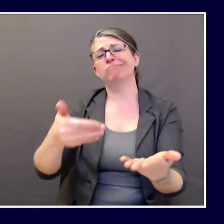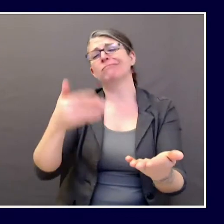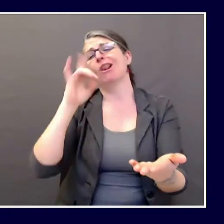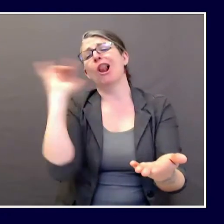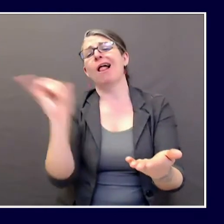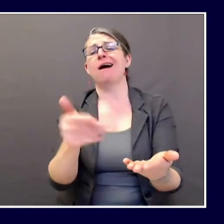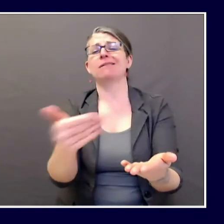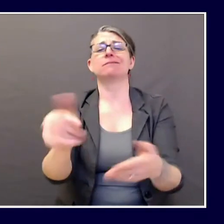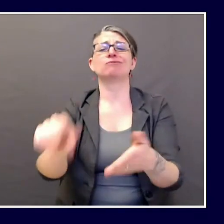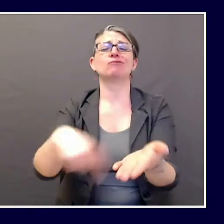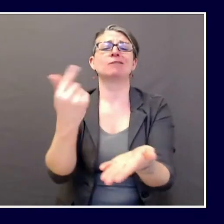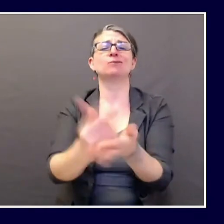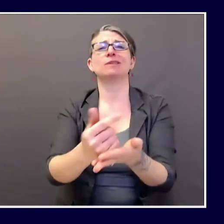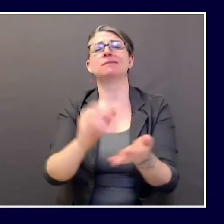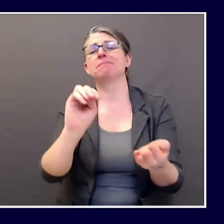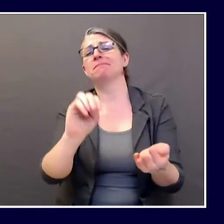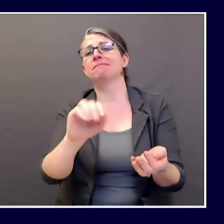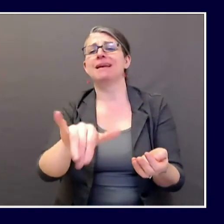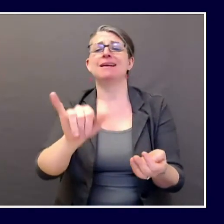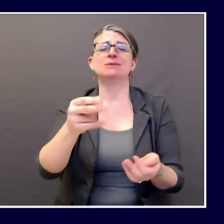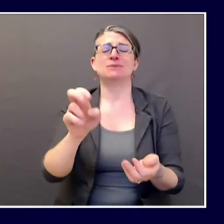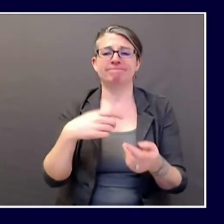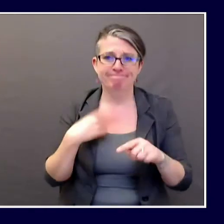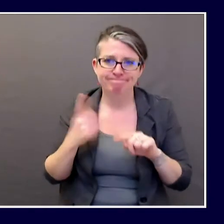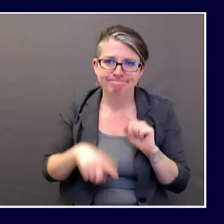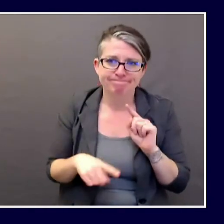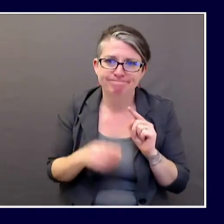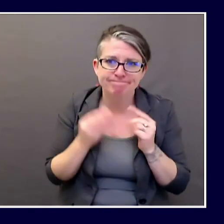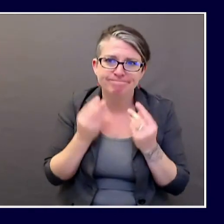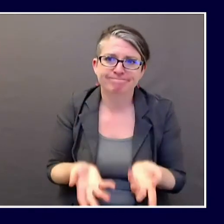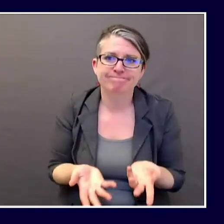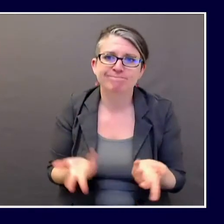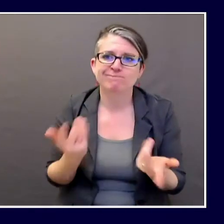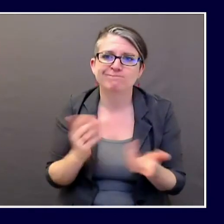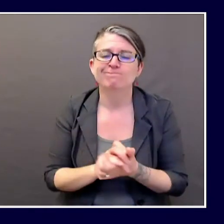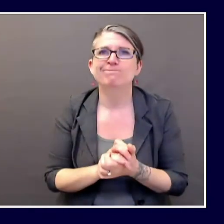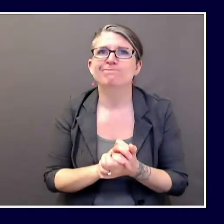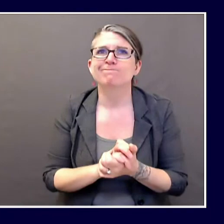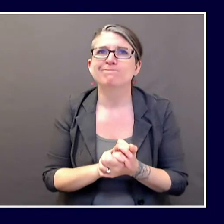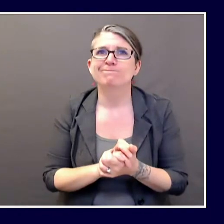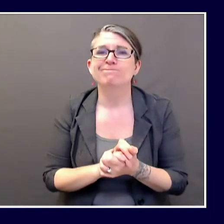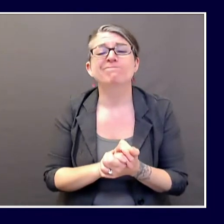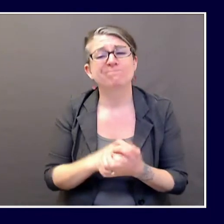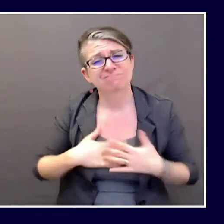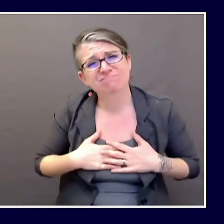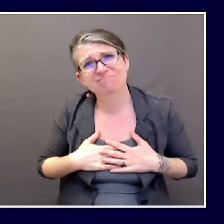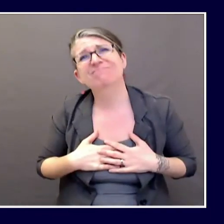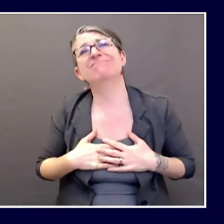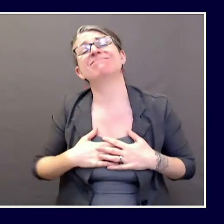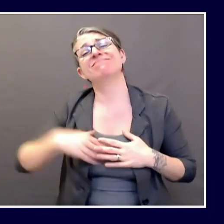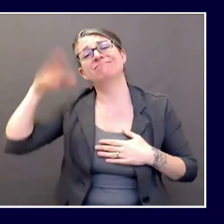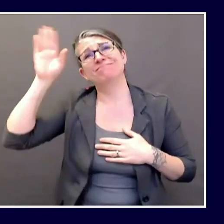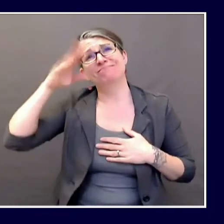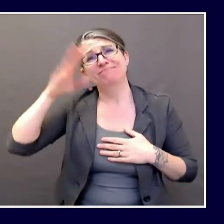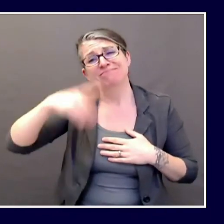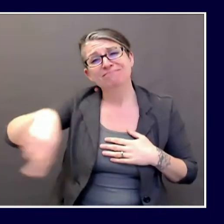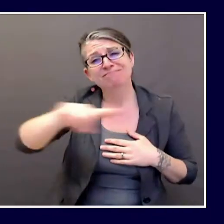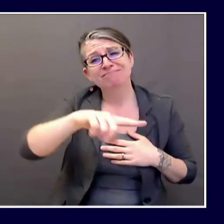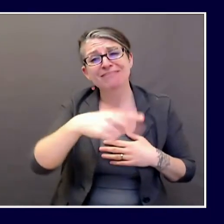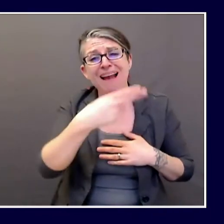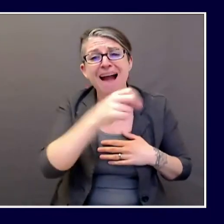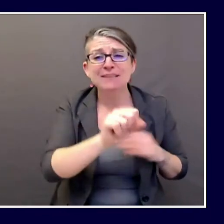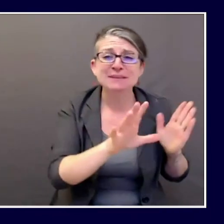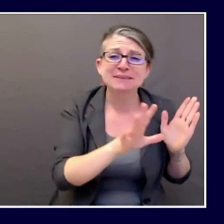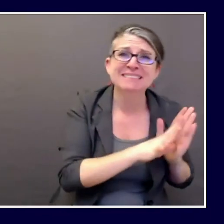seniors, that may just seem like a gut punch, right? I mean, the last year has been hard enough if you're